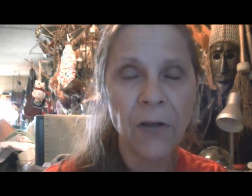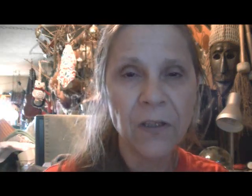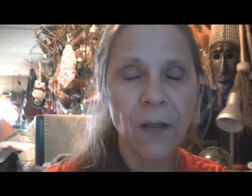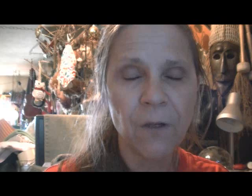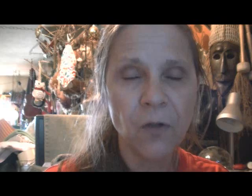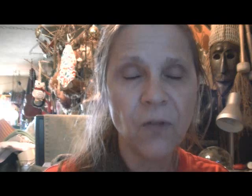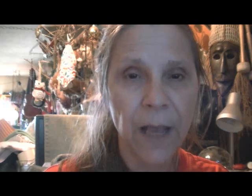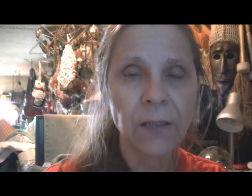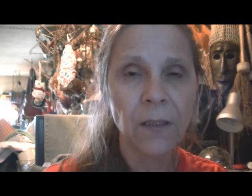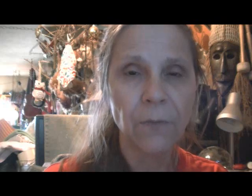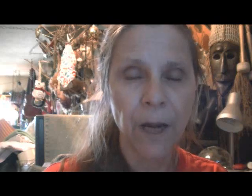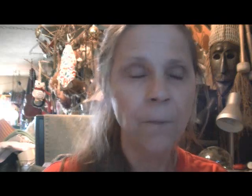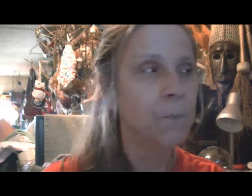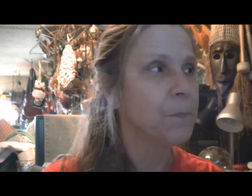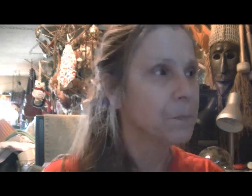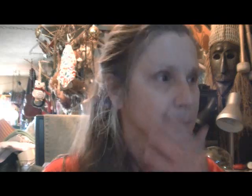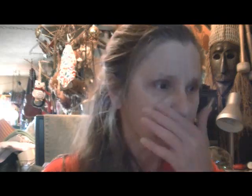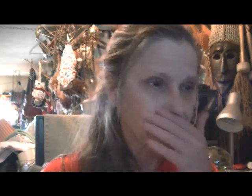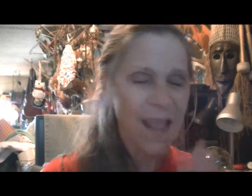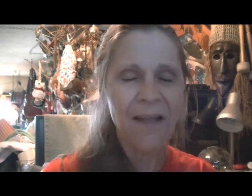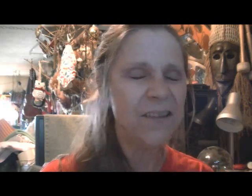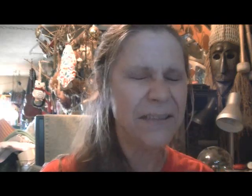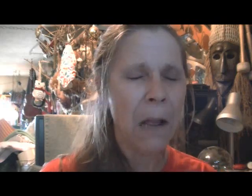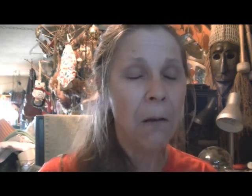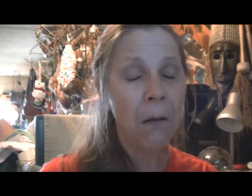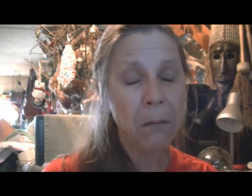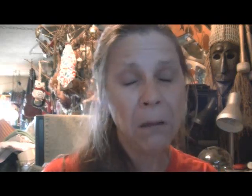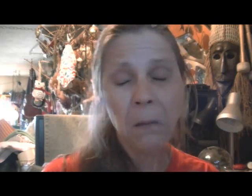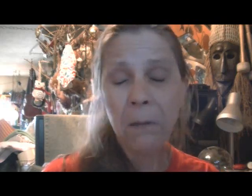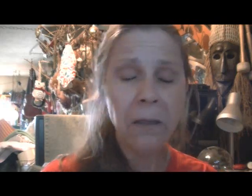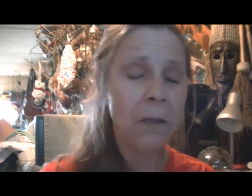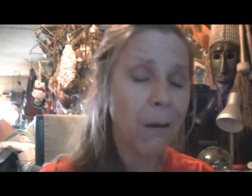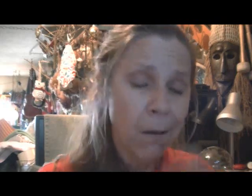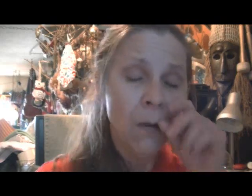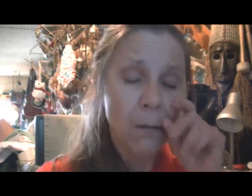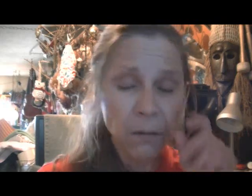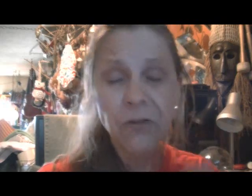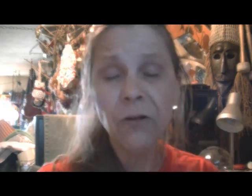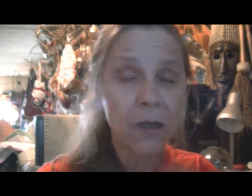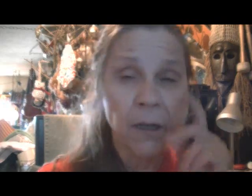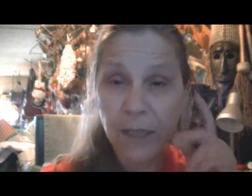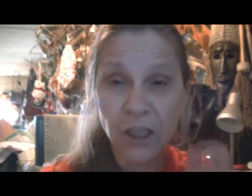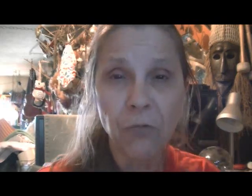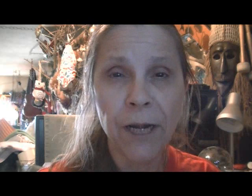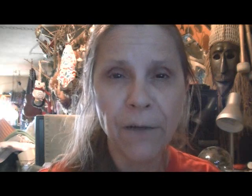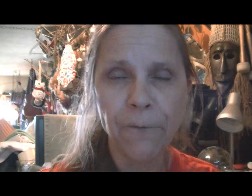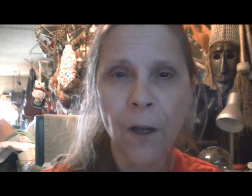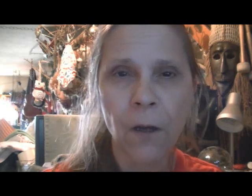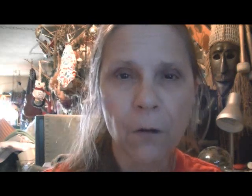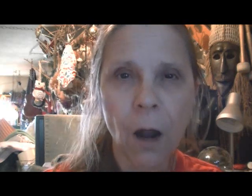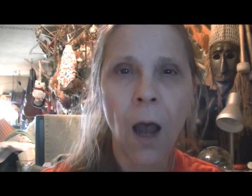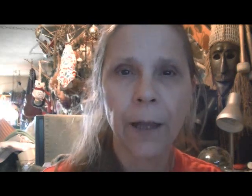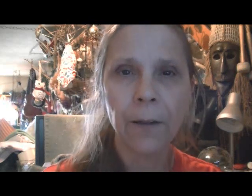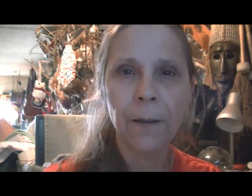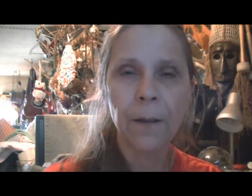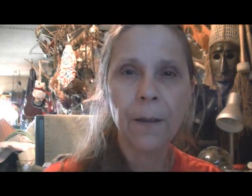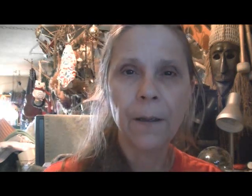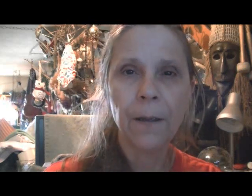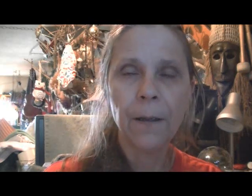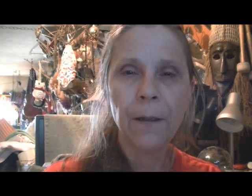there was 172 deaths, right? And then she, oh, but, you know, oh, looking like she's ready to fucking